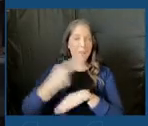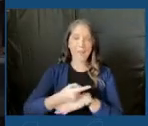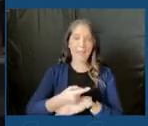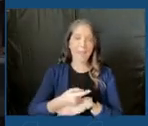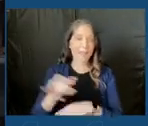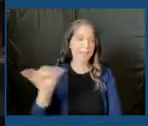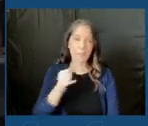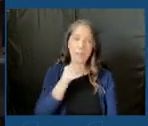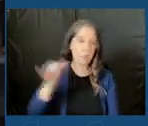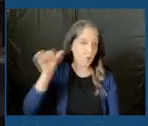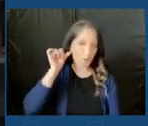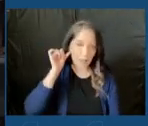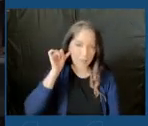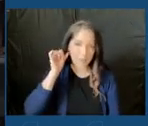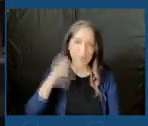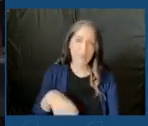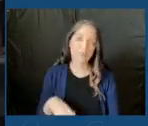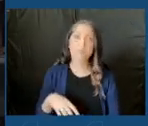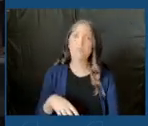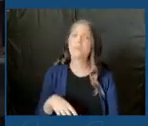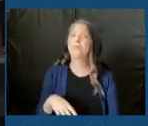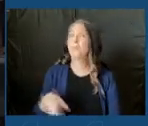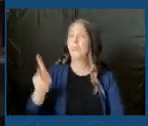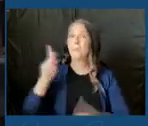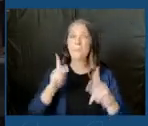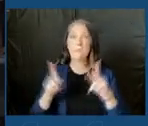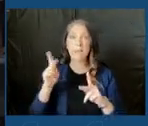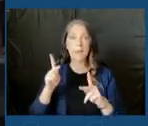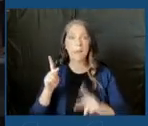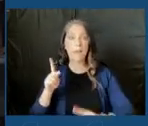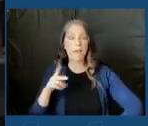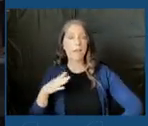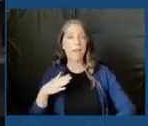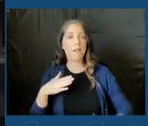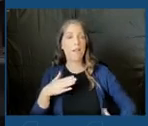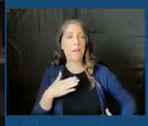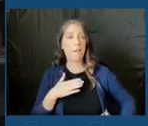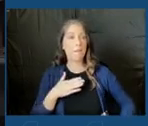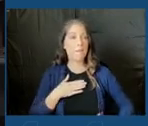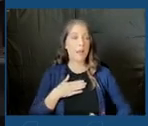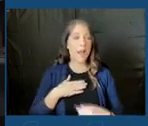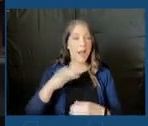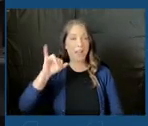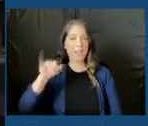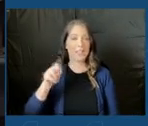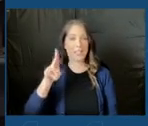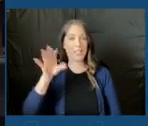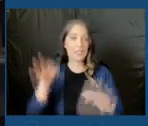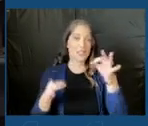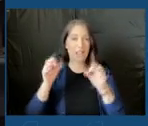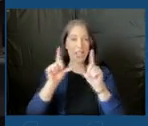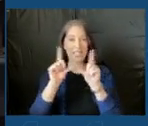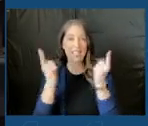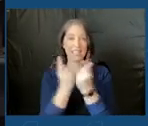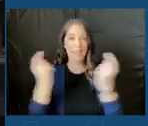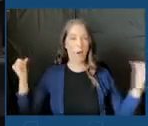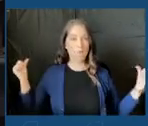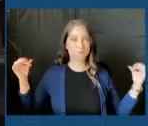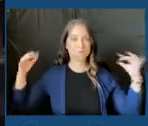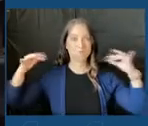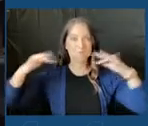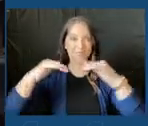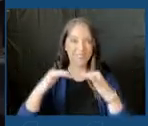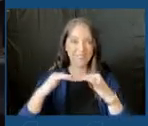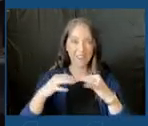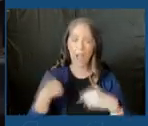yesterday when the entourage of my fellow members of the Justice League descended into my office, and I looked at